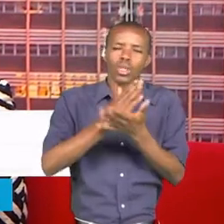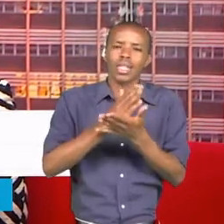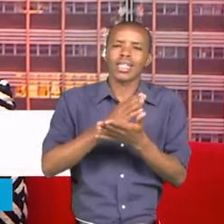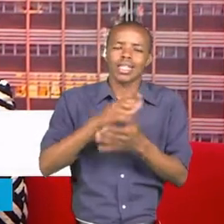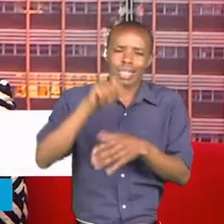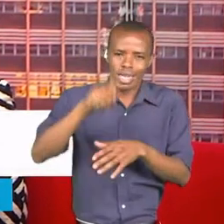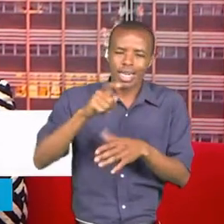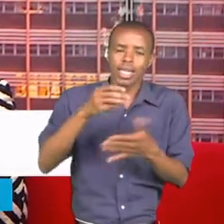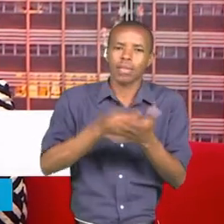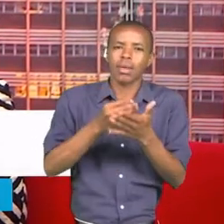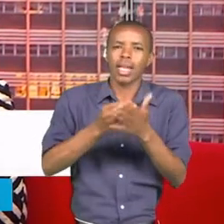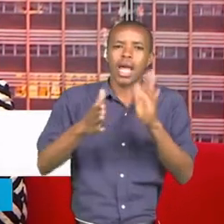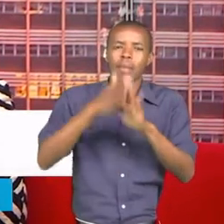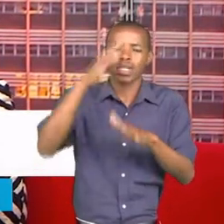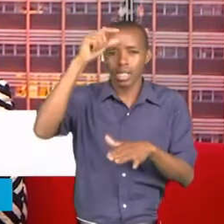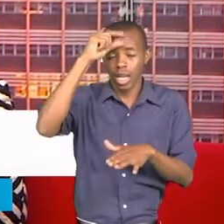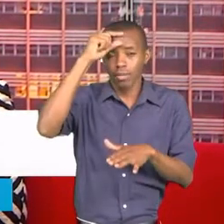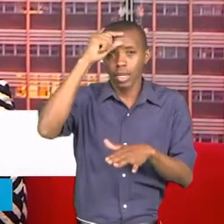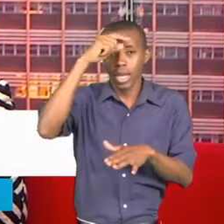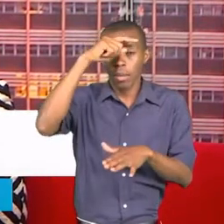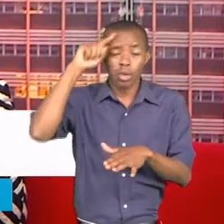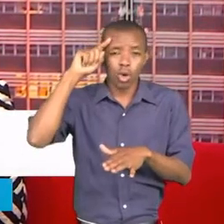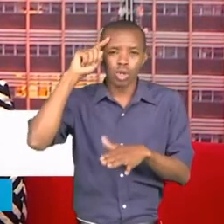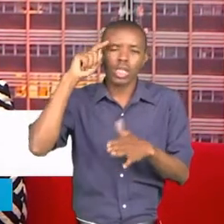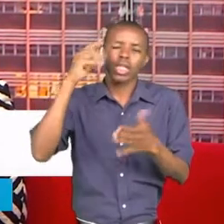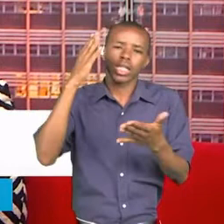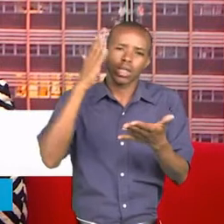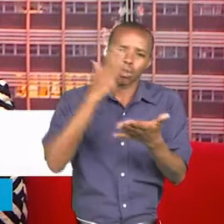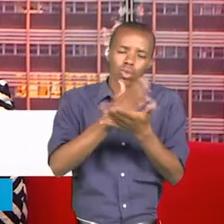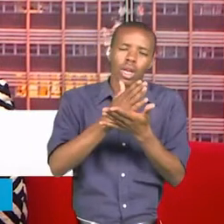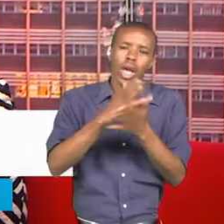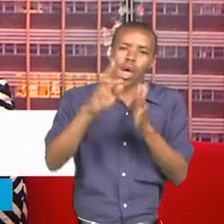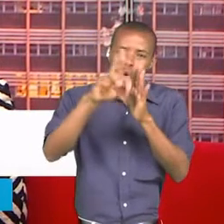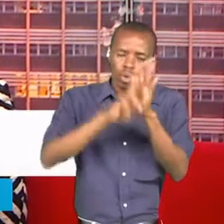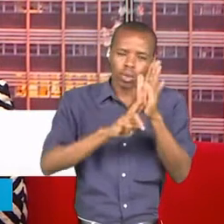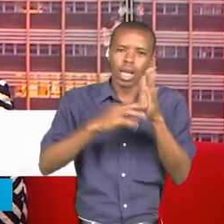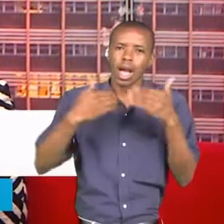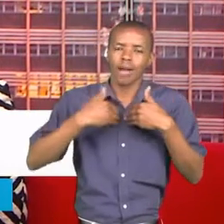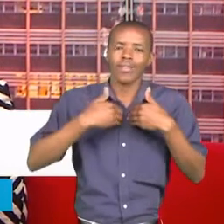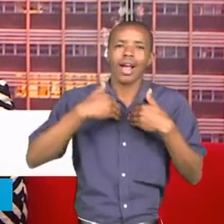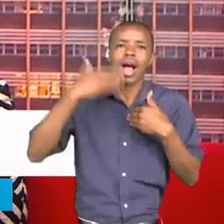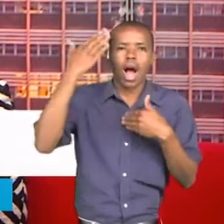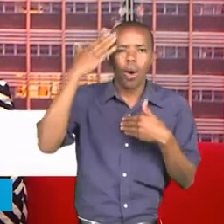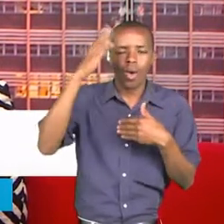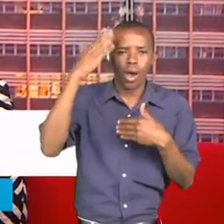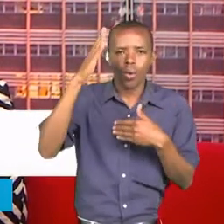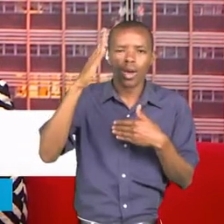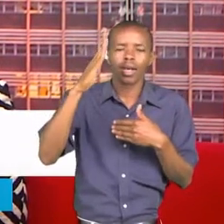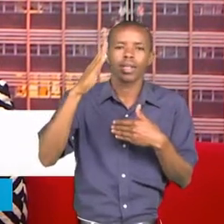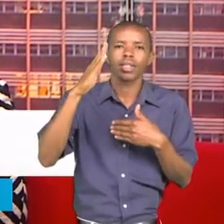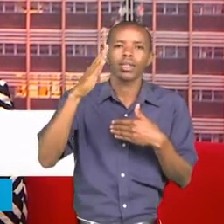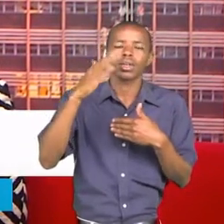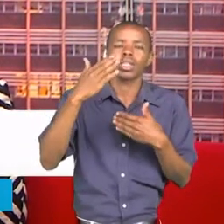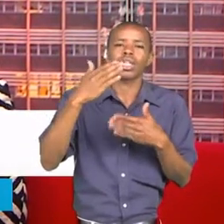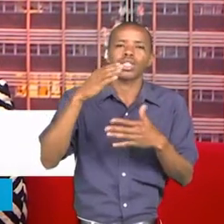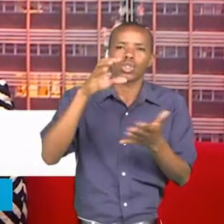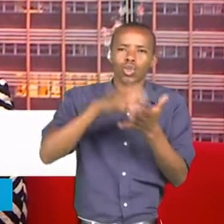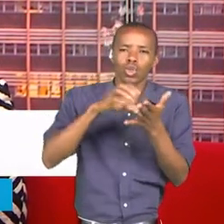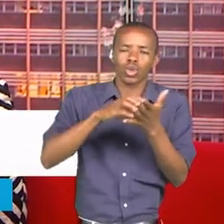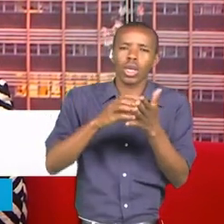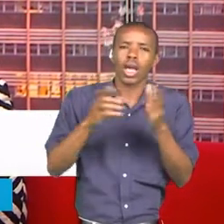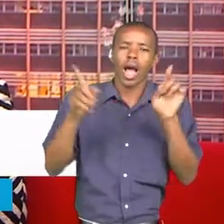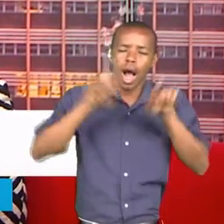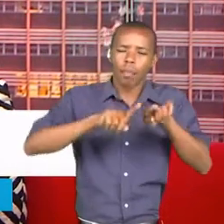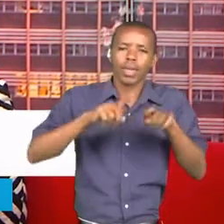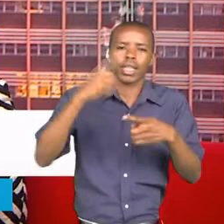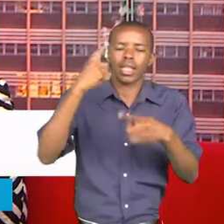It is not an emergency for government because it has the tools and apparatus to be aware of the hazards that were coming this